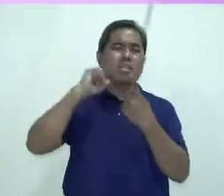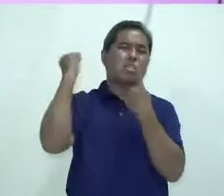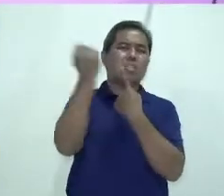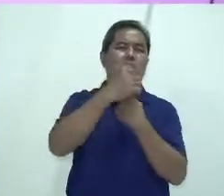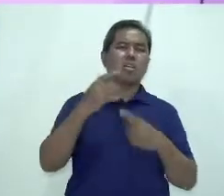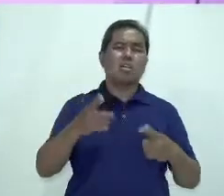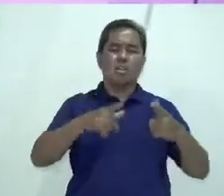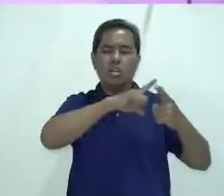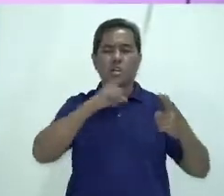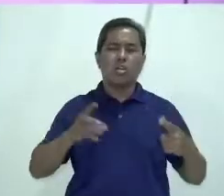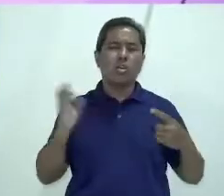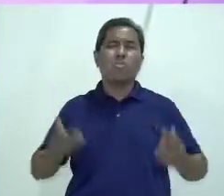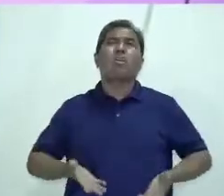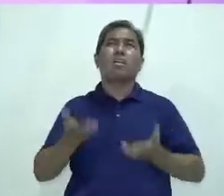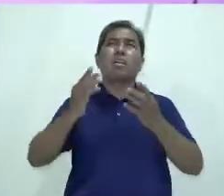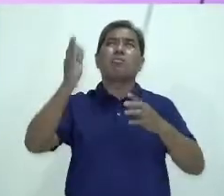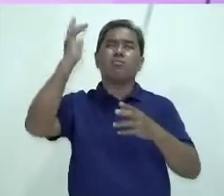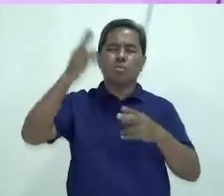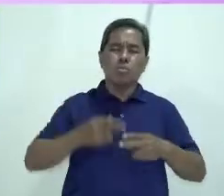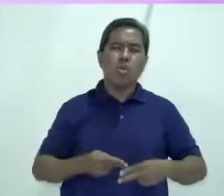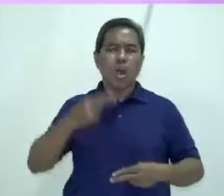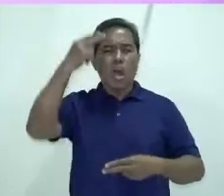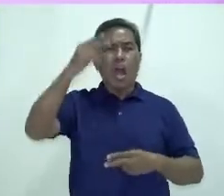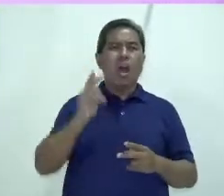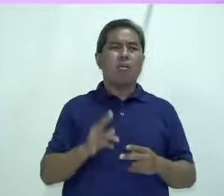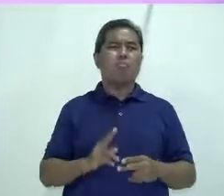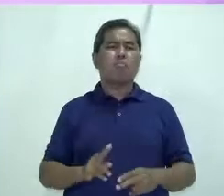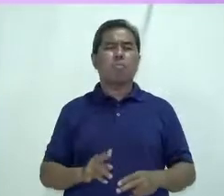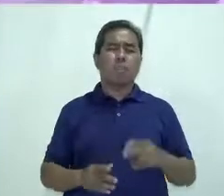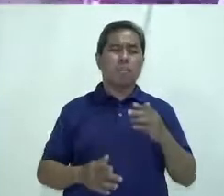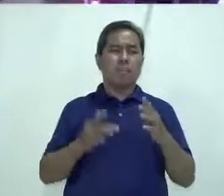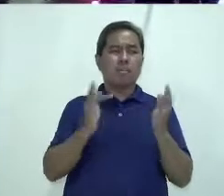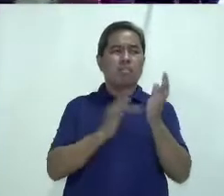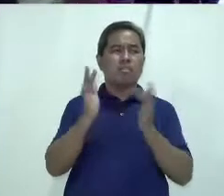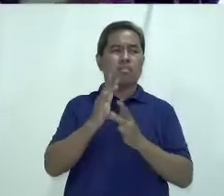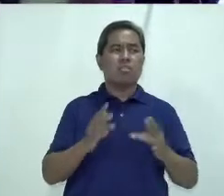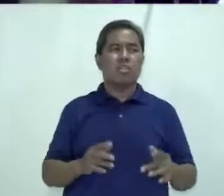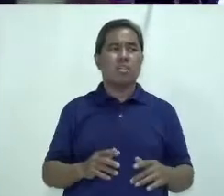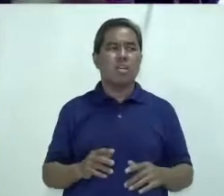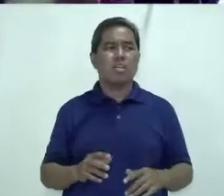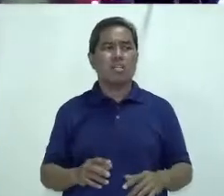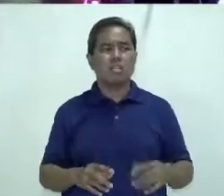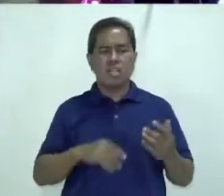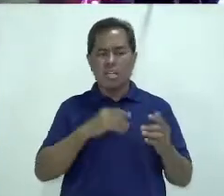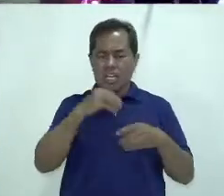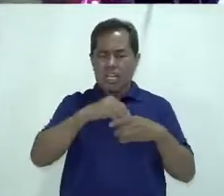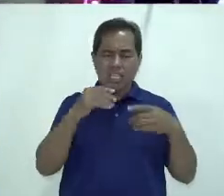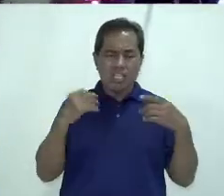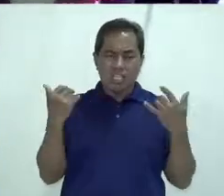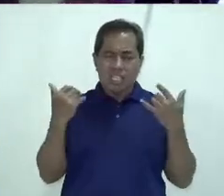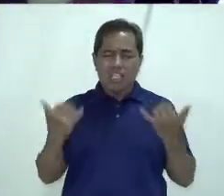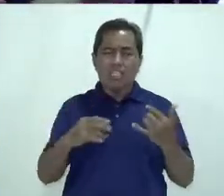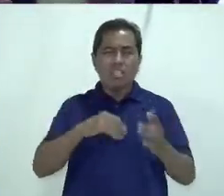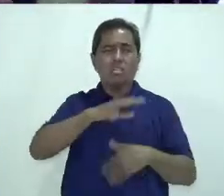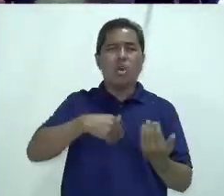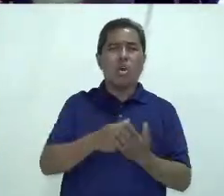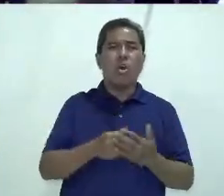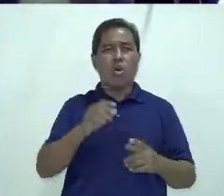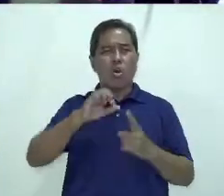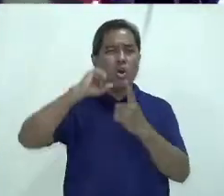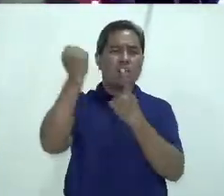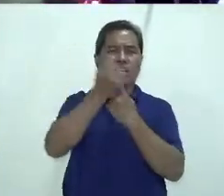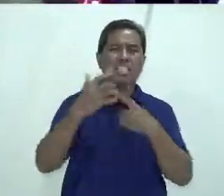Jesus. We lift you up, Jesus. We praise your name over every and all circumstances, despite what we're